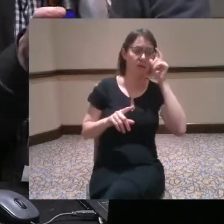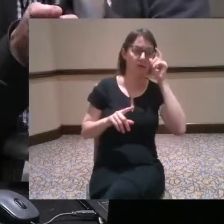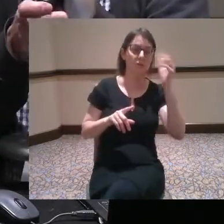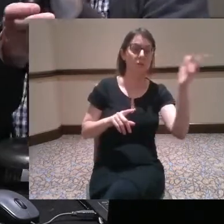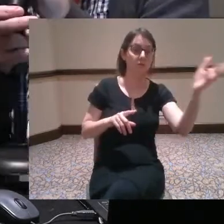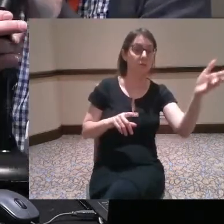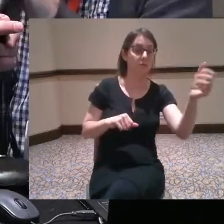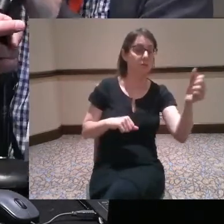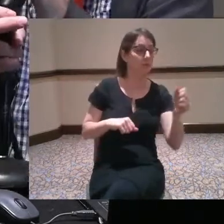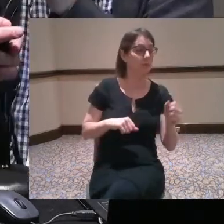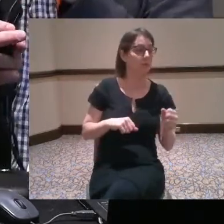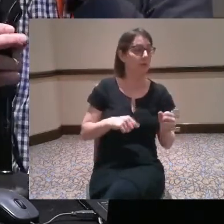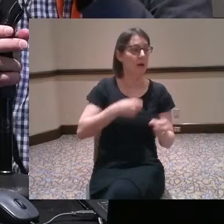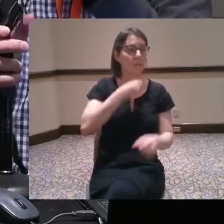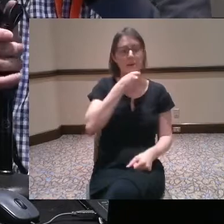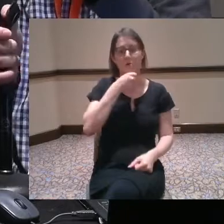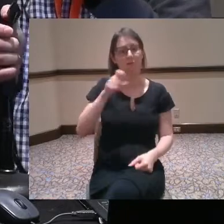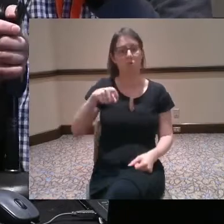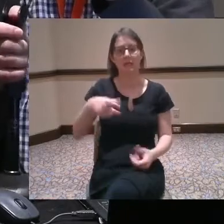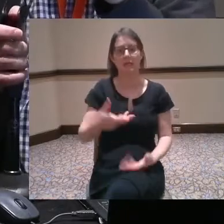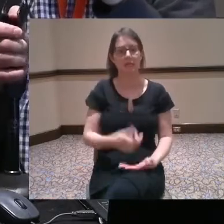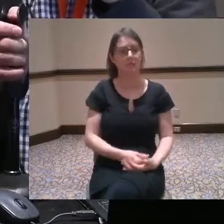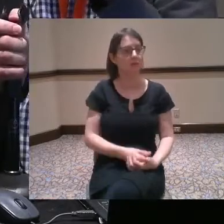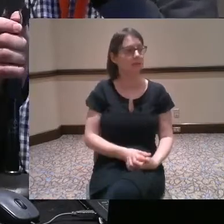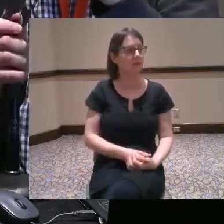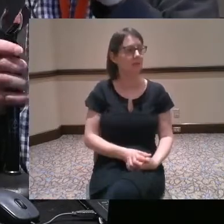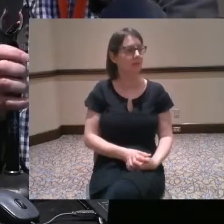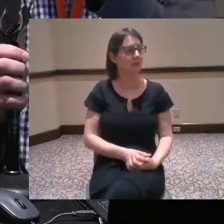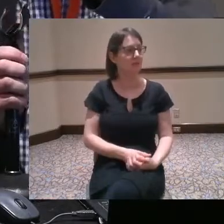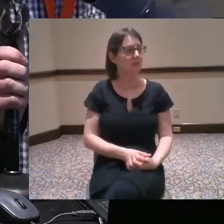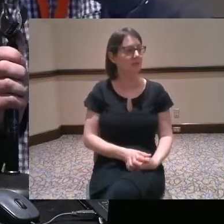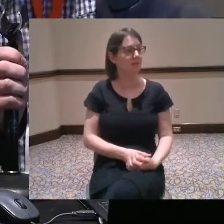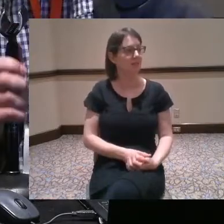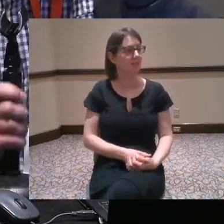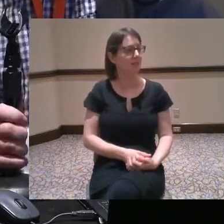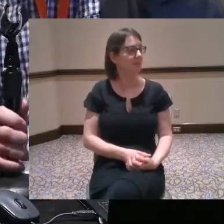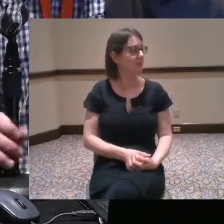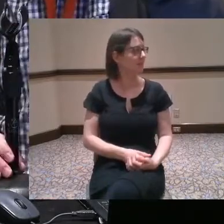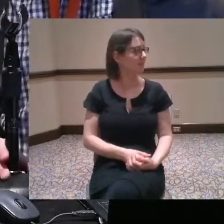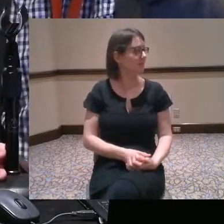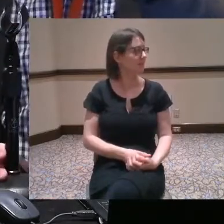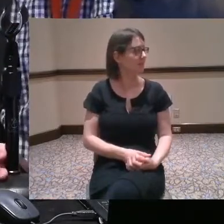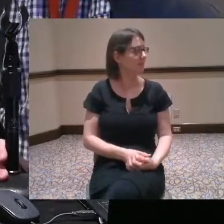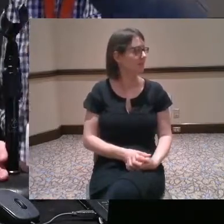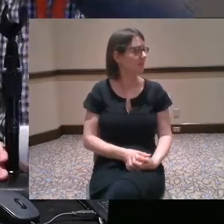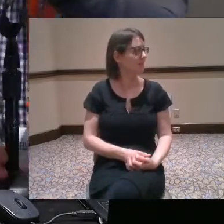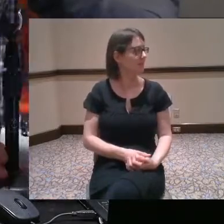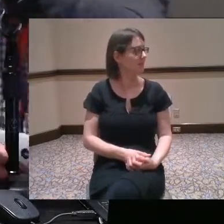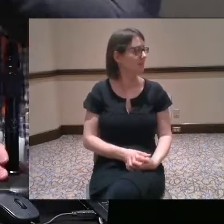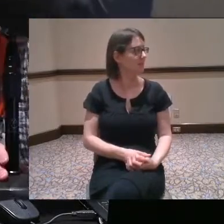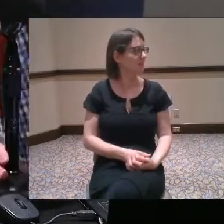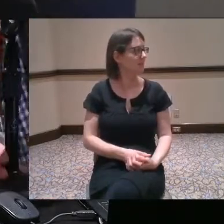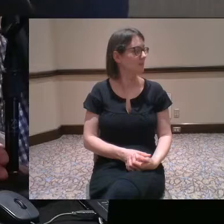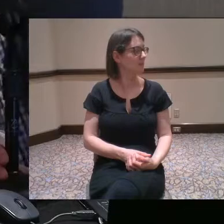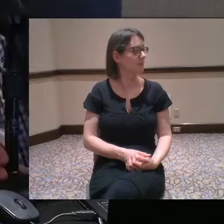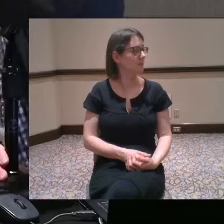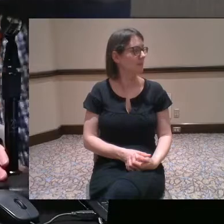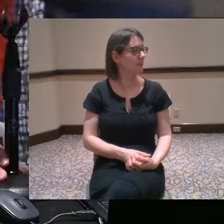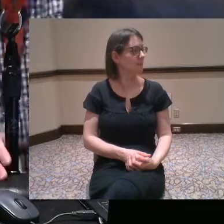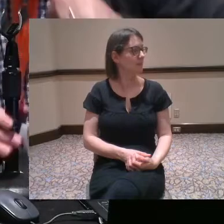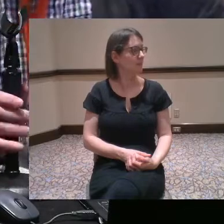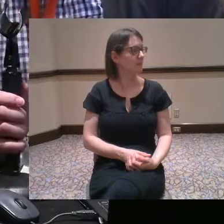yeah, definitely. One. That's a topic. That's a topic for its own panel. In fact, we were going to do a panel about that, but the state of arts coverage.